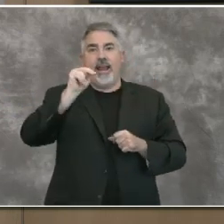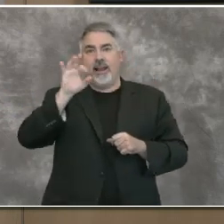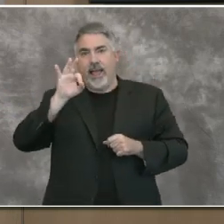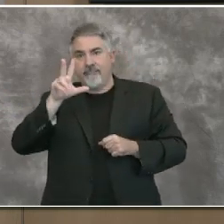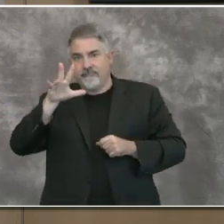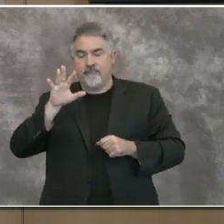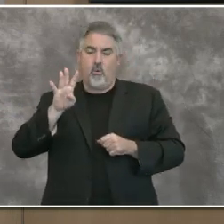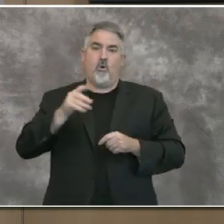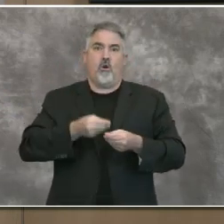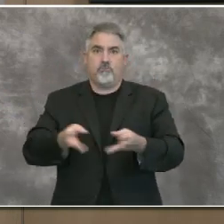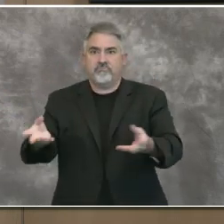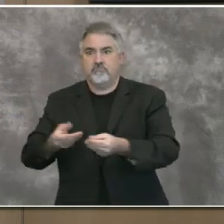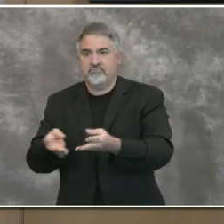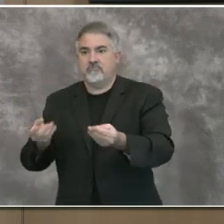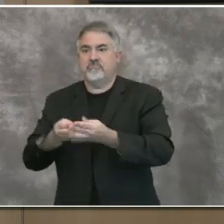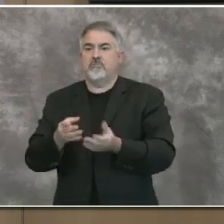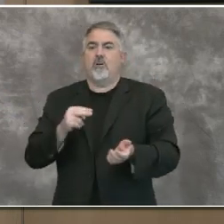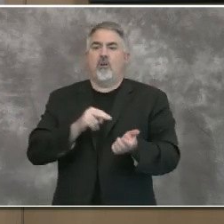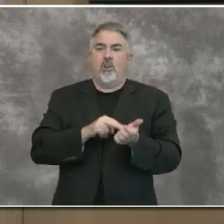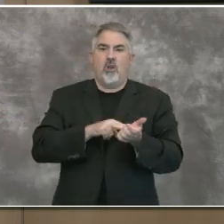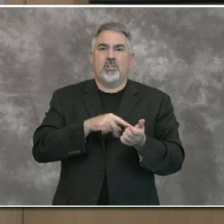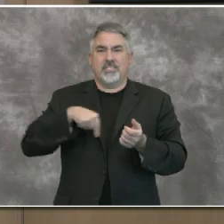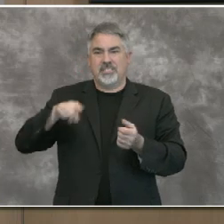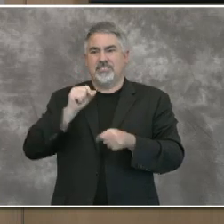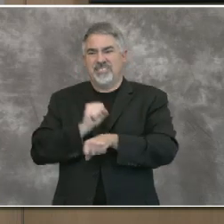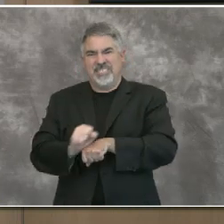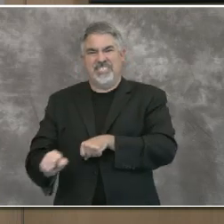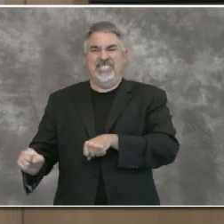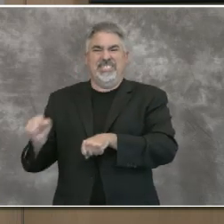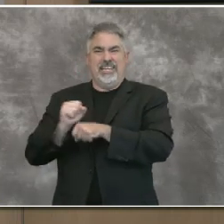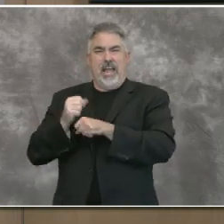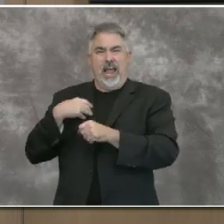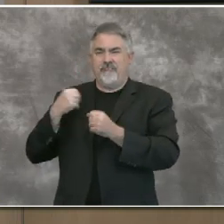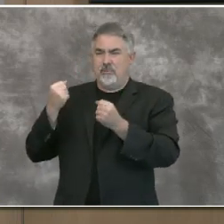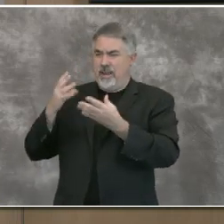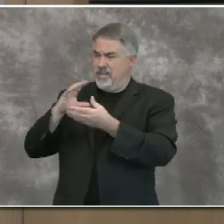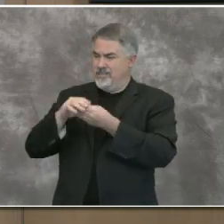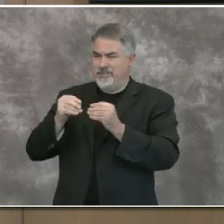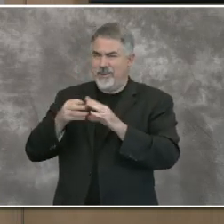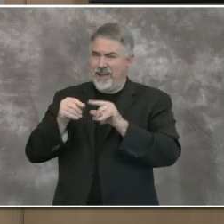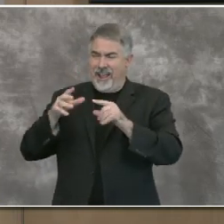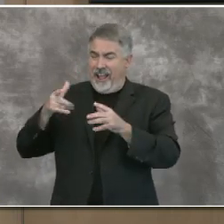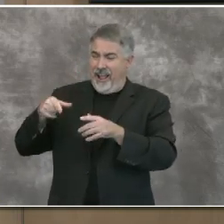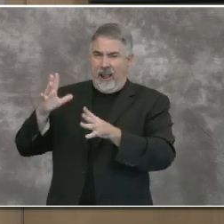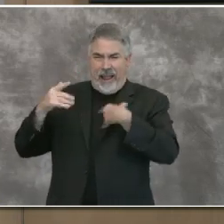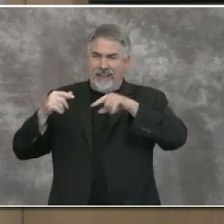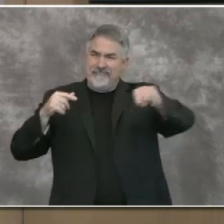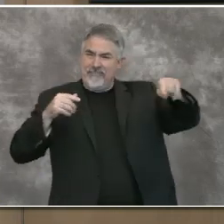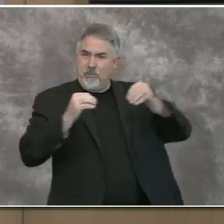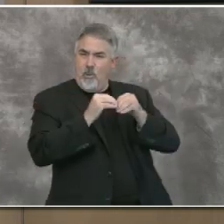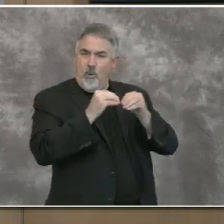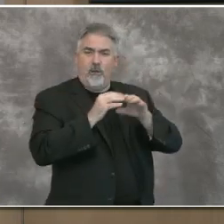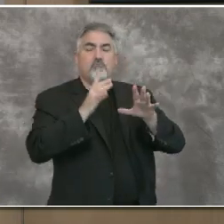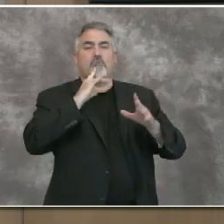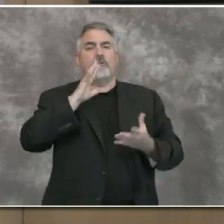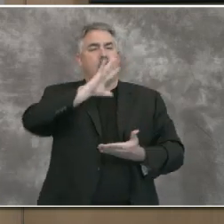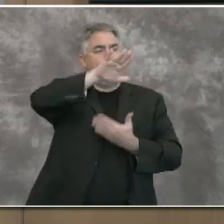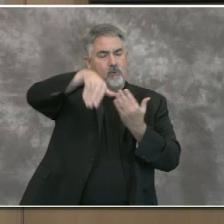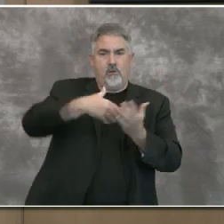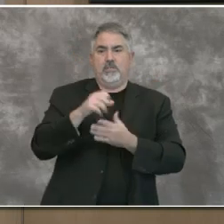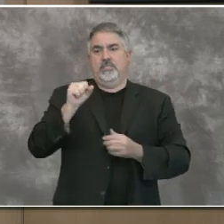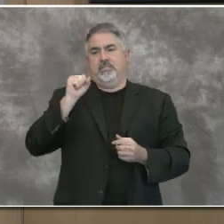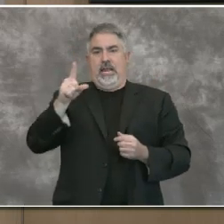nurses outside of the hospitals. It's not just those stories. We should all be really proud of the entire community, of the